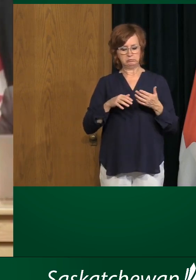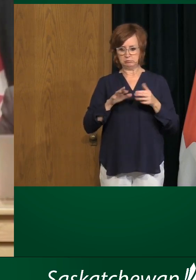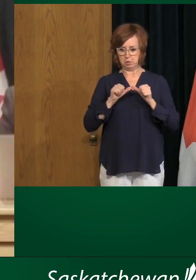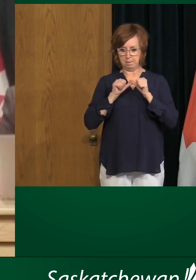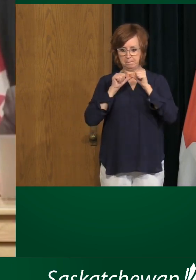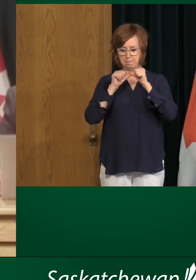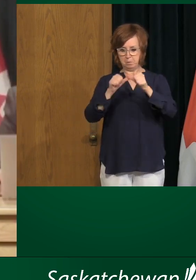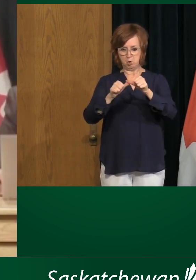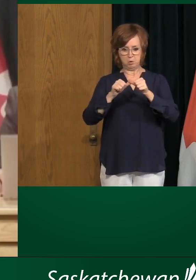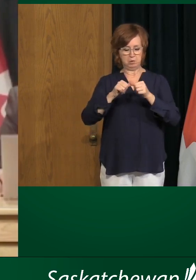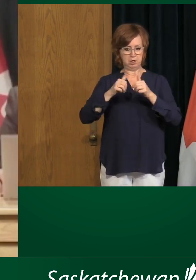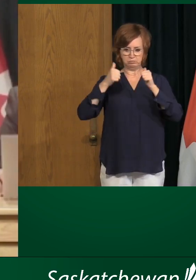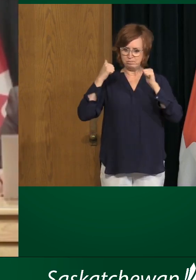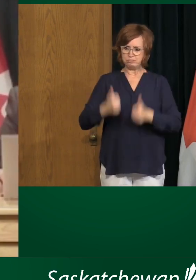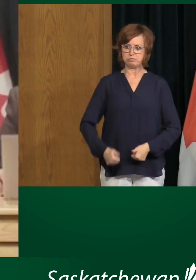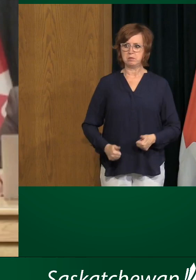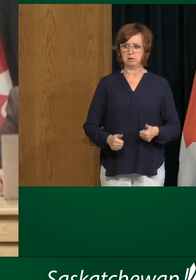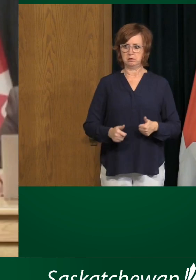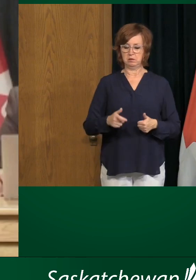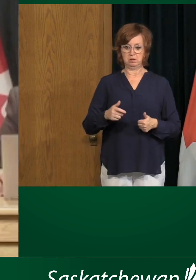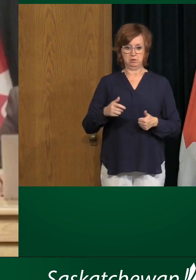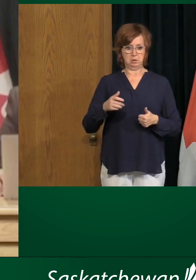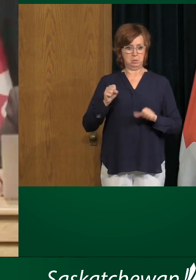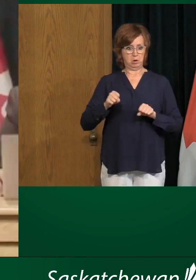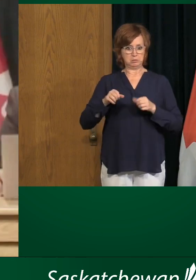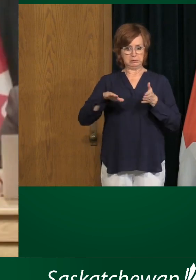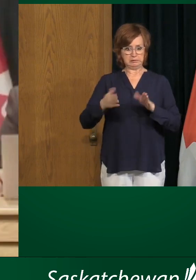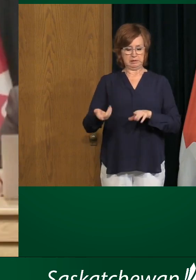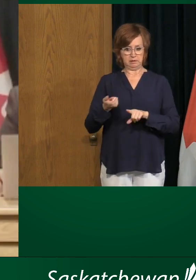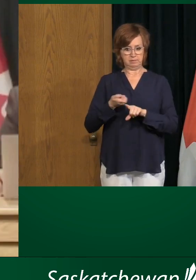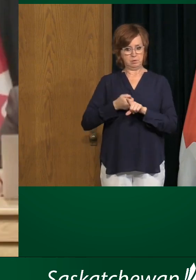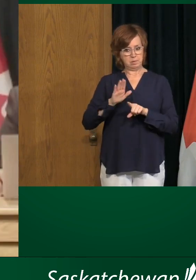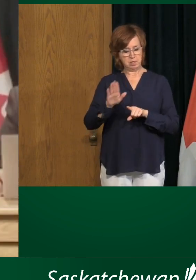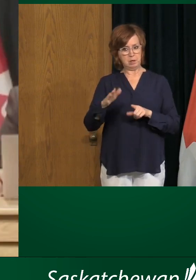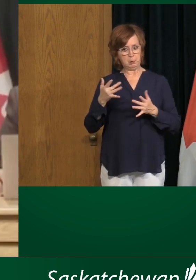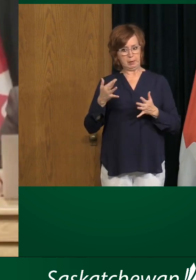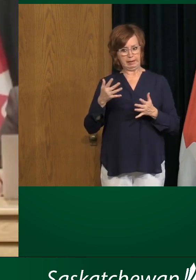permanent debilitation or death because of these waits.